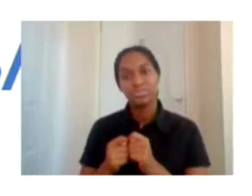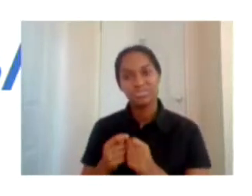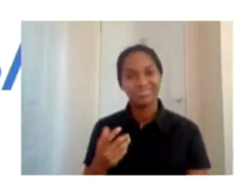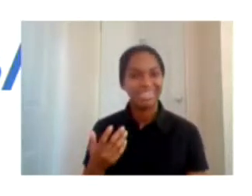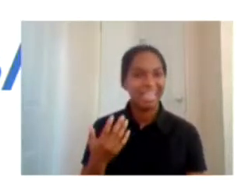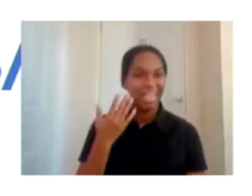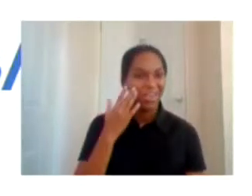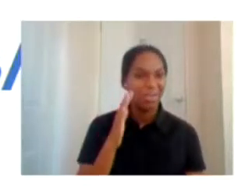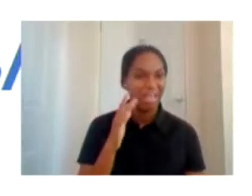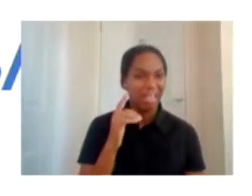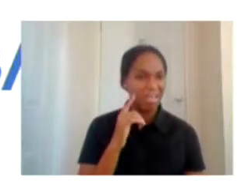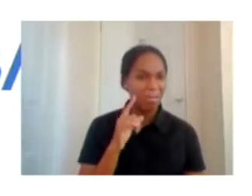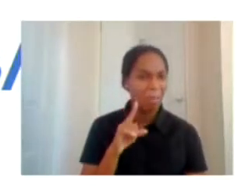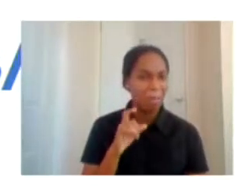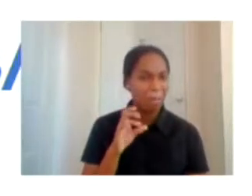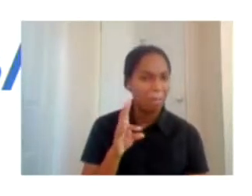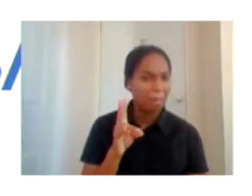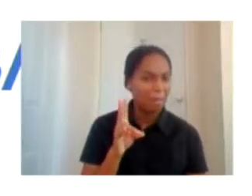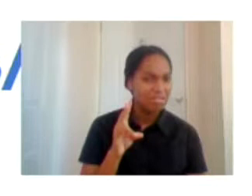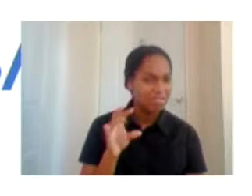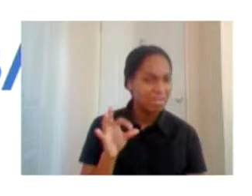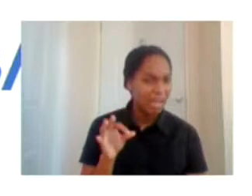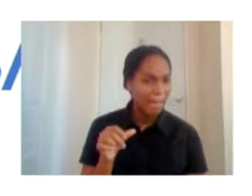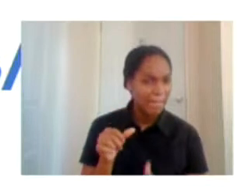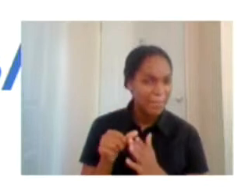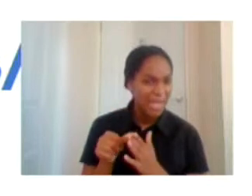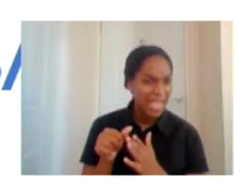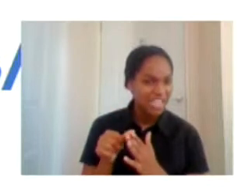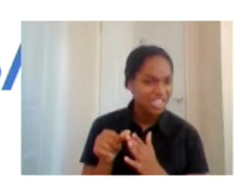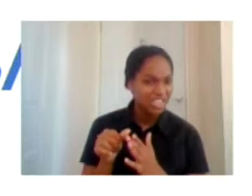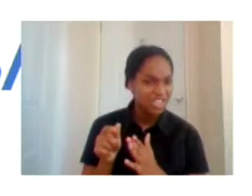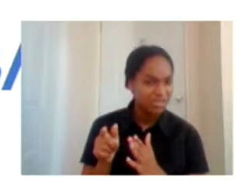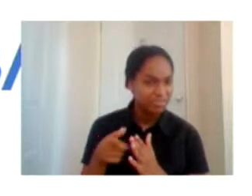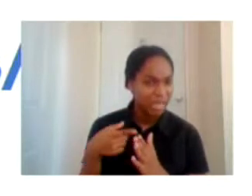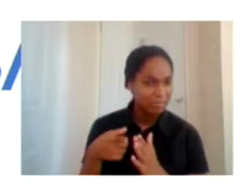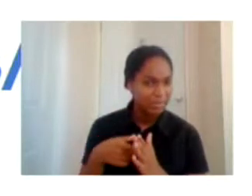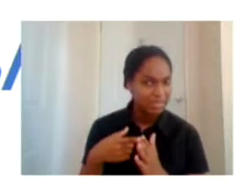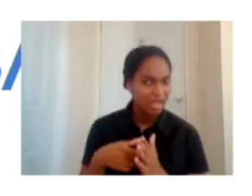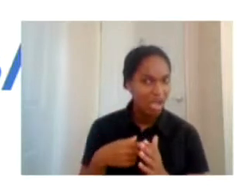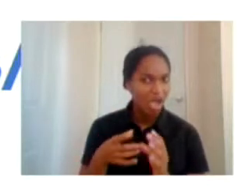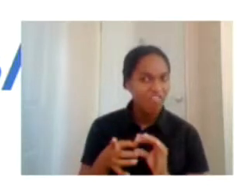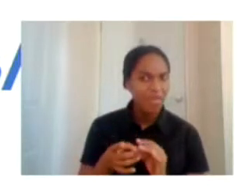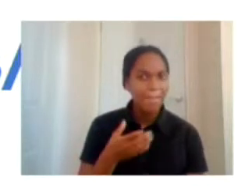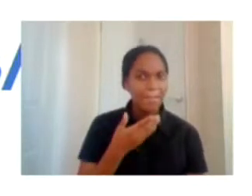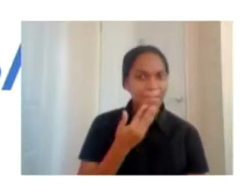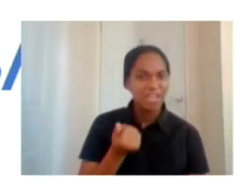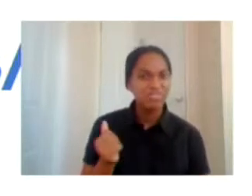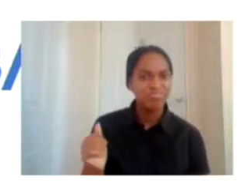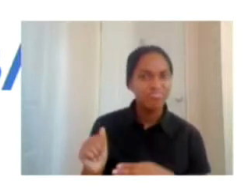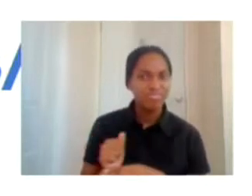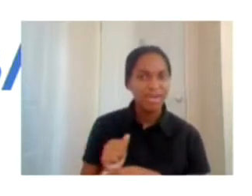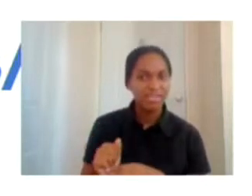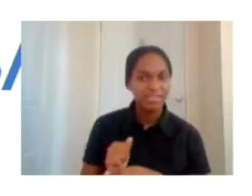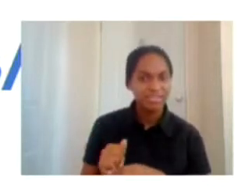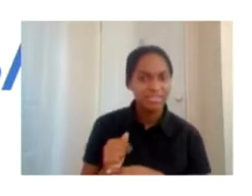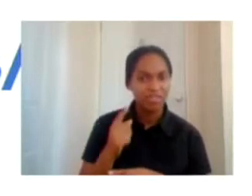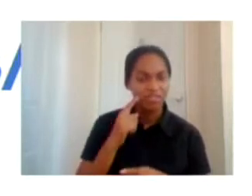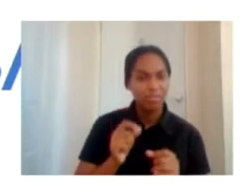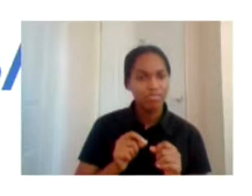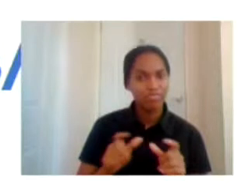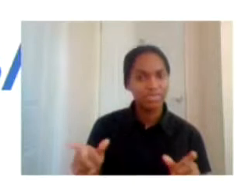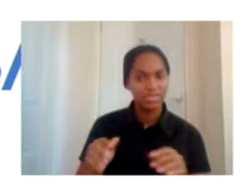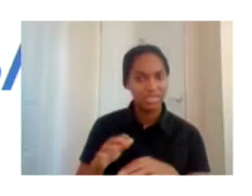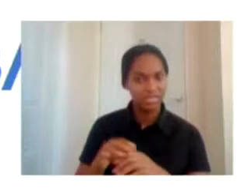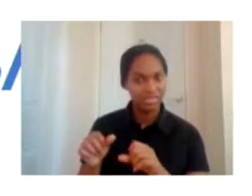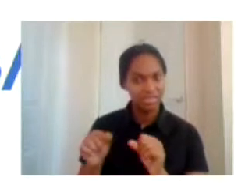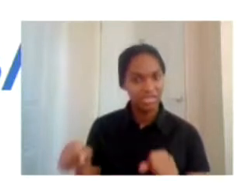it 179 pages of best practices as a broadcaster in a station on